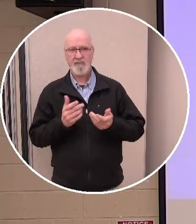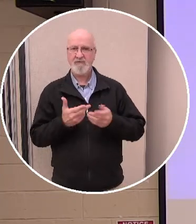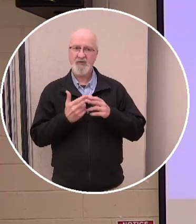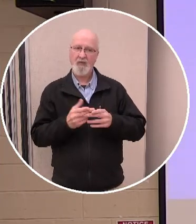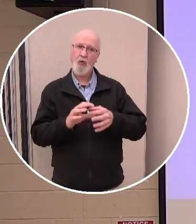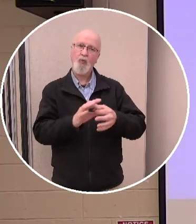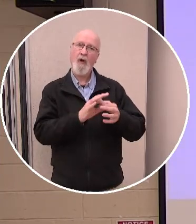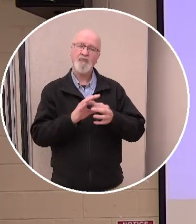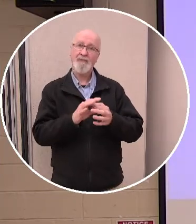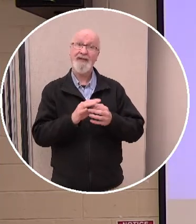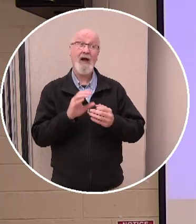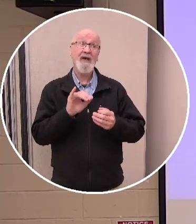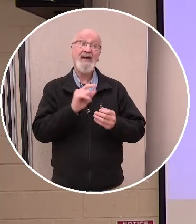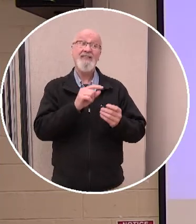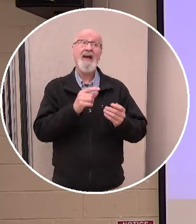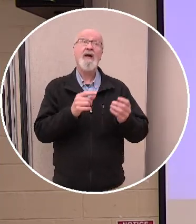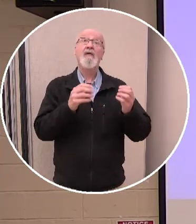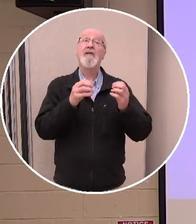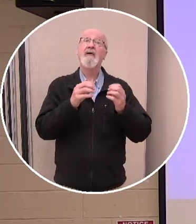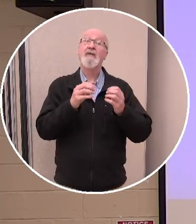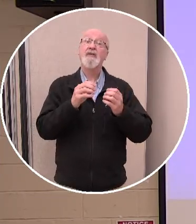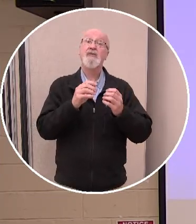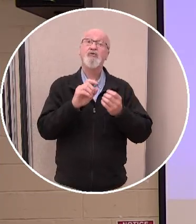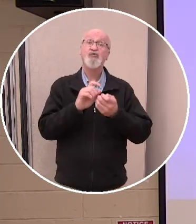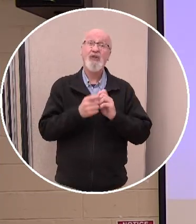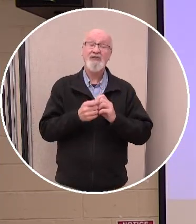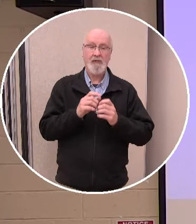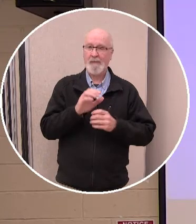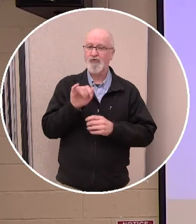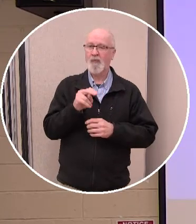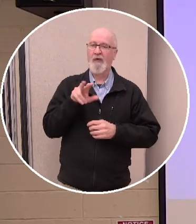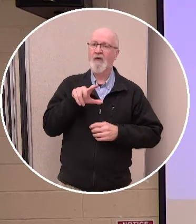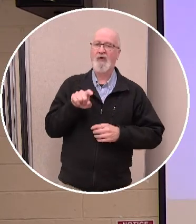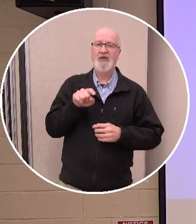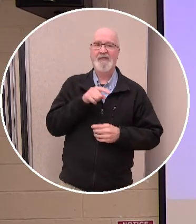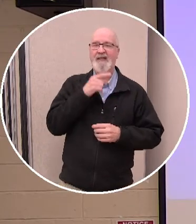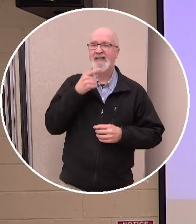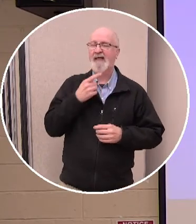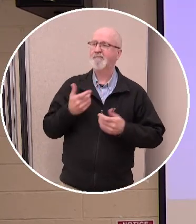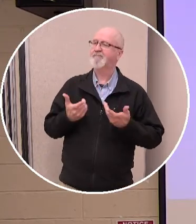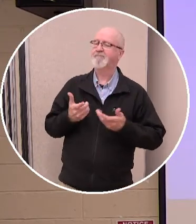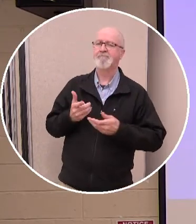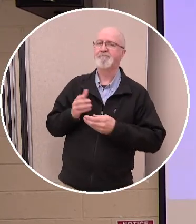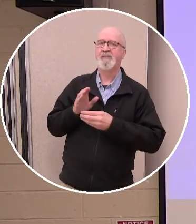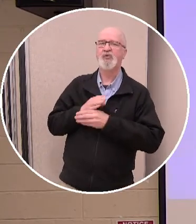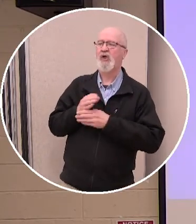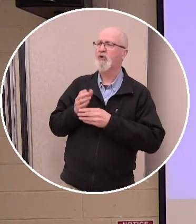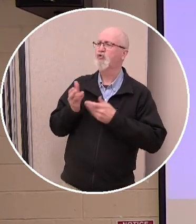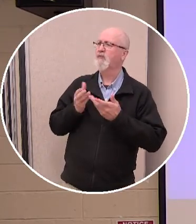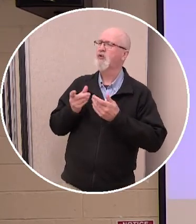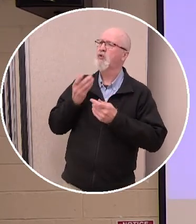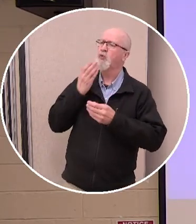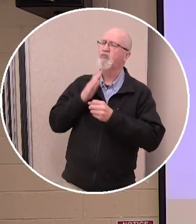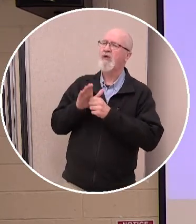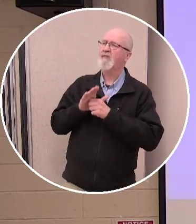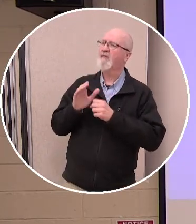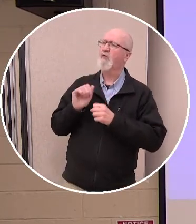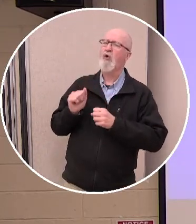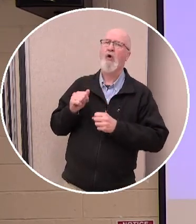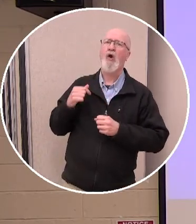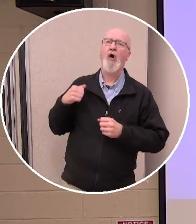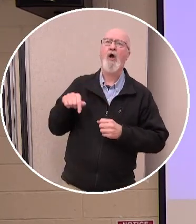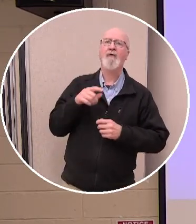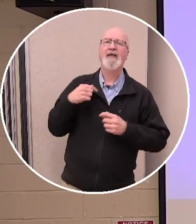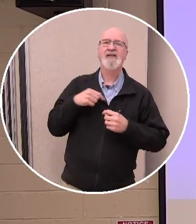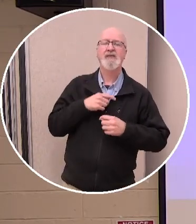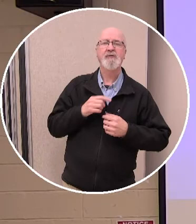If they come back and demonstrate clearly on January 31st that shared services can meet all the requirements that we have, and